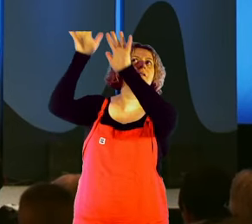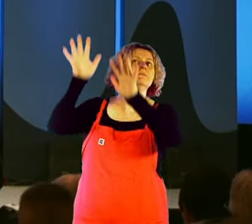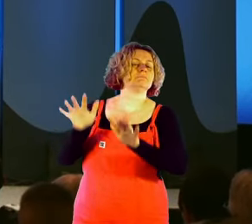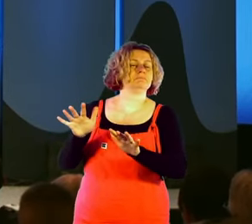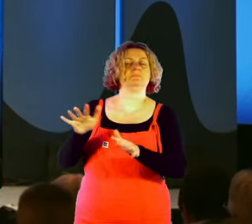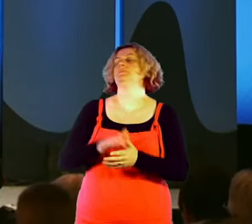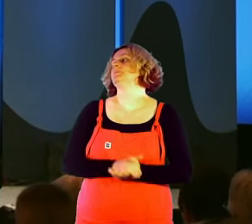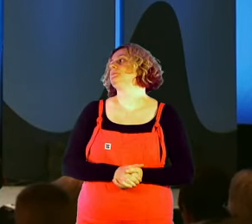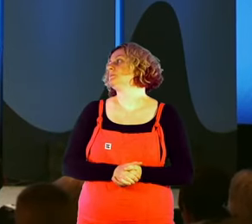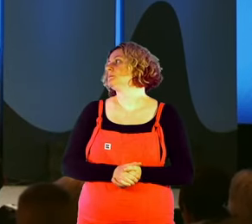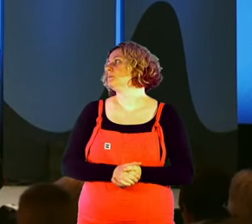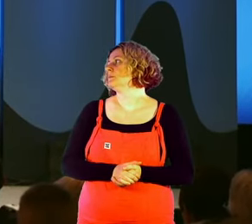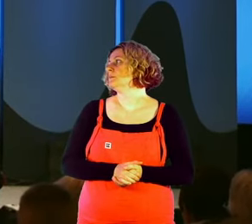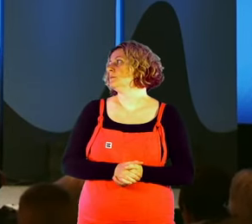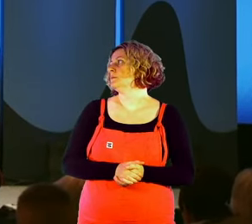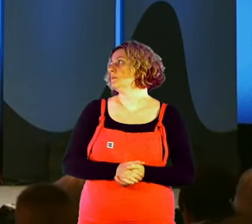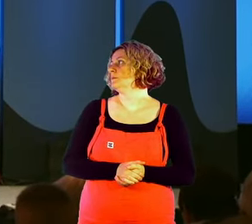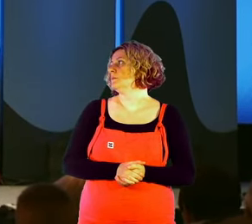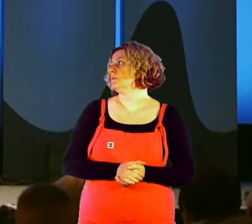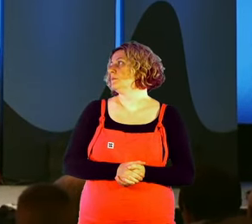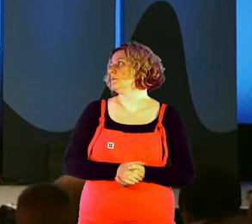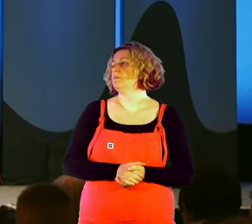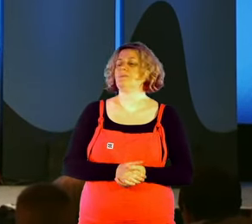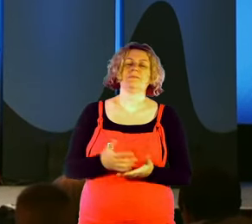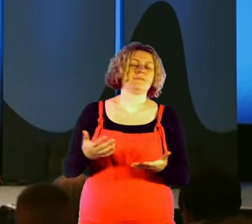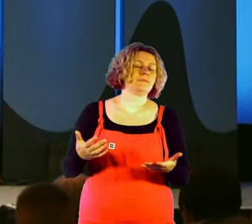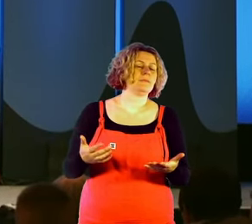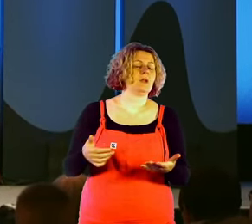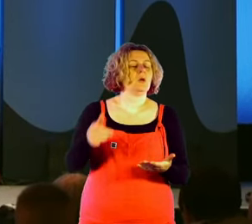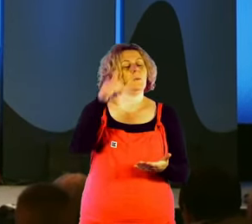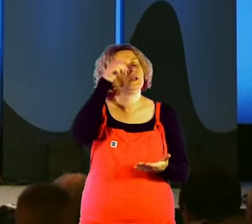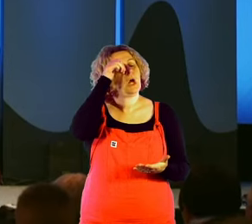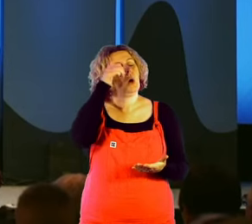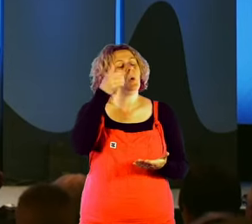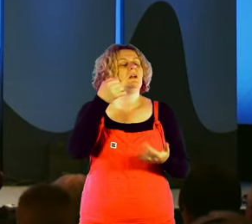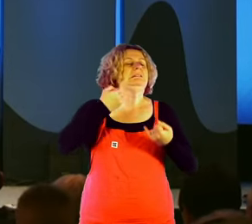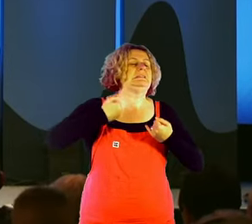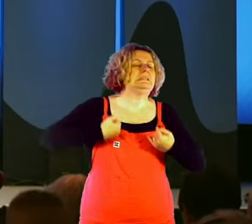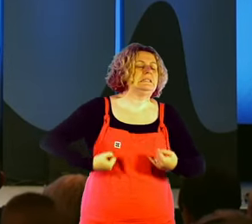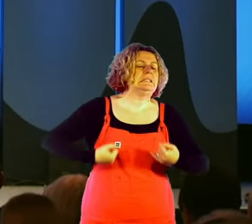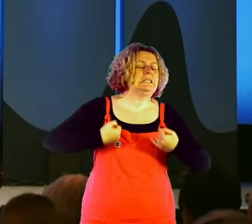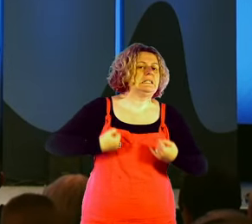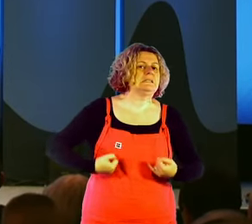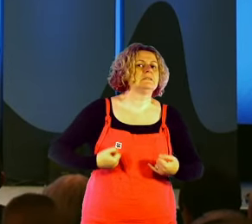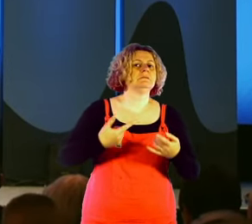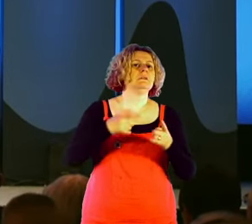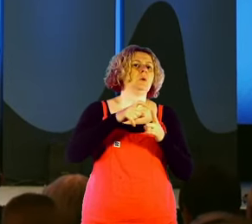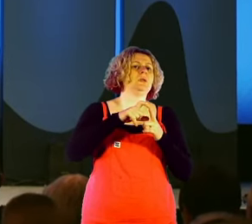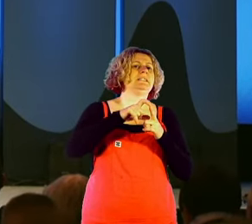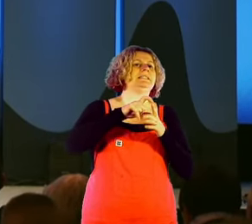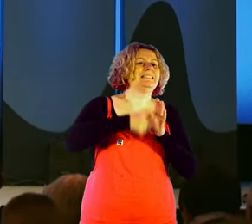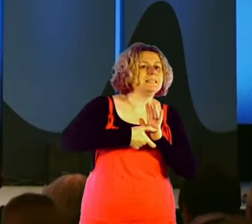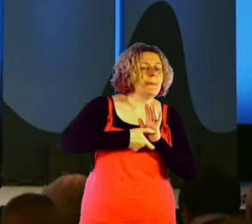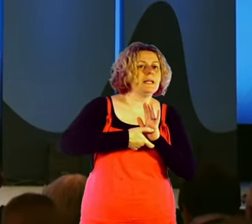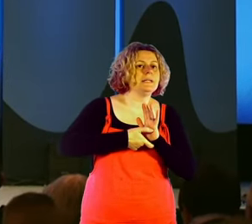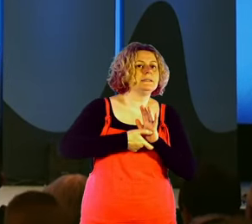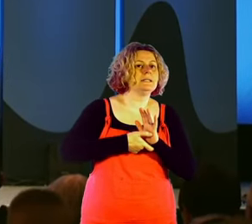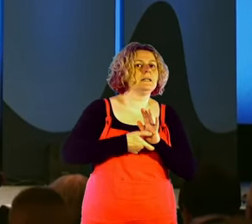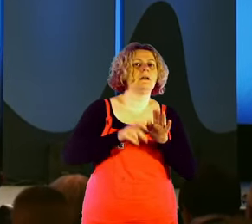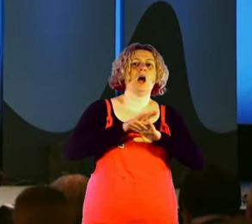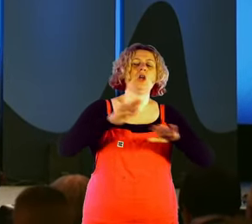So, we know this, don't we? Disease and disability are not part of true